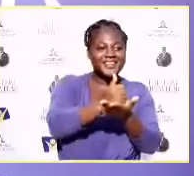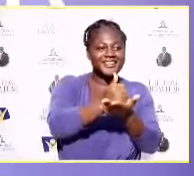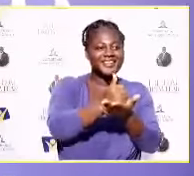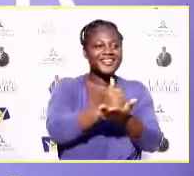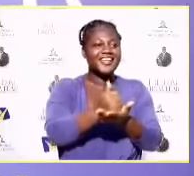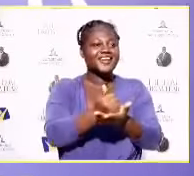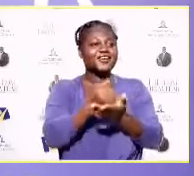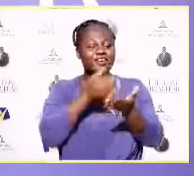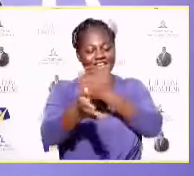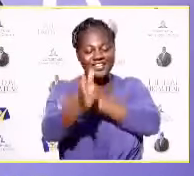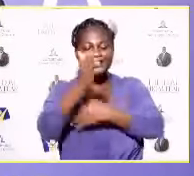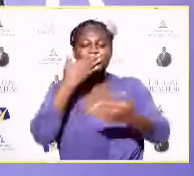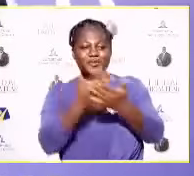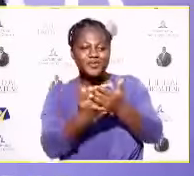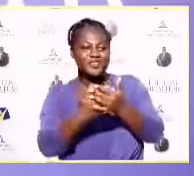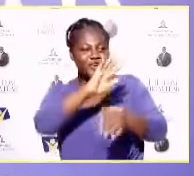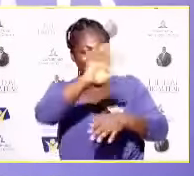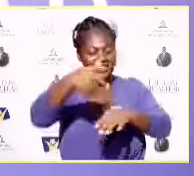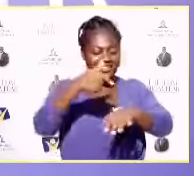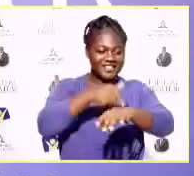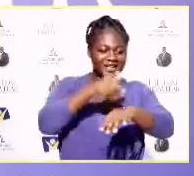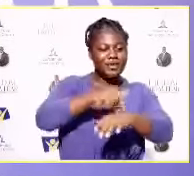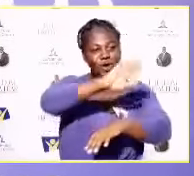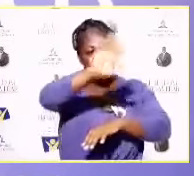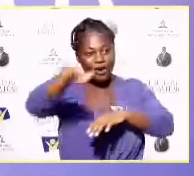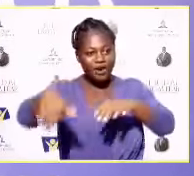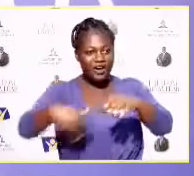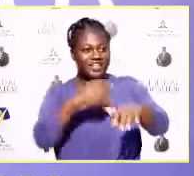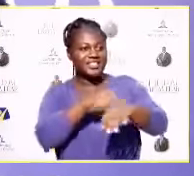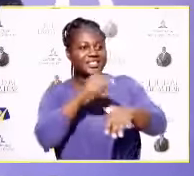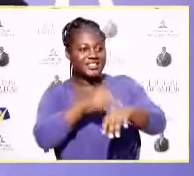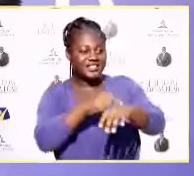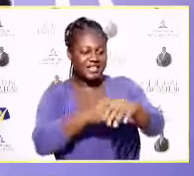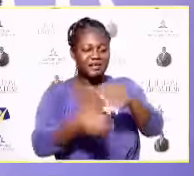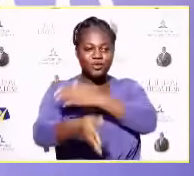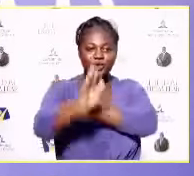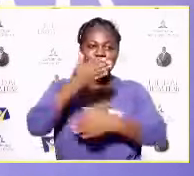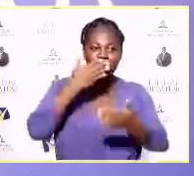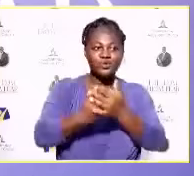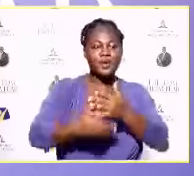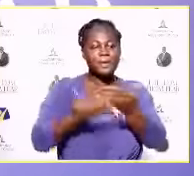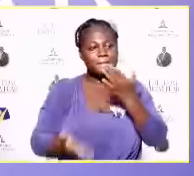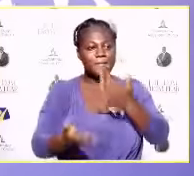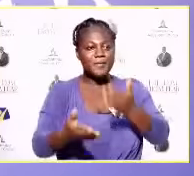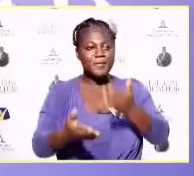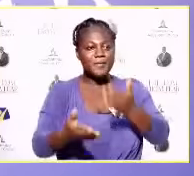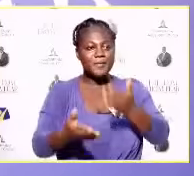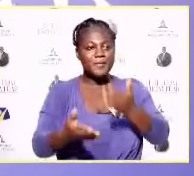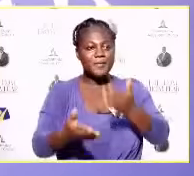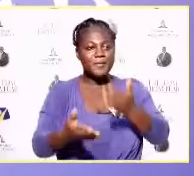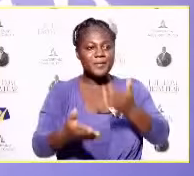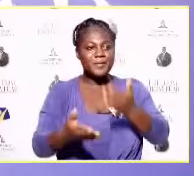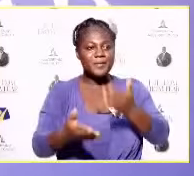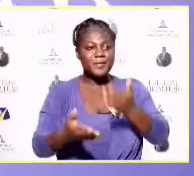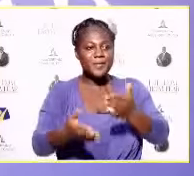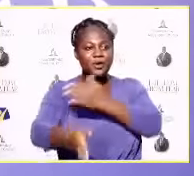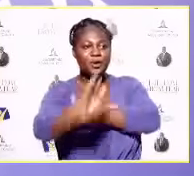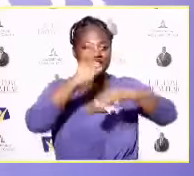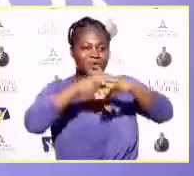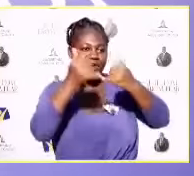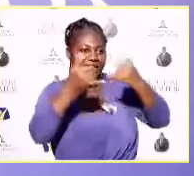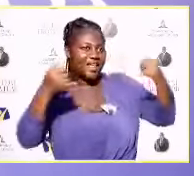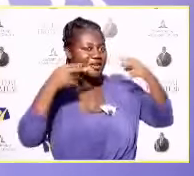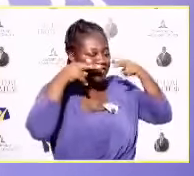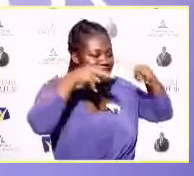God is good. And all the time. May God bless all those visitors online. We wish you were here, but